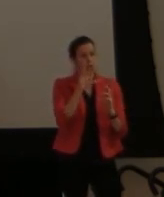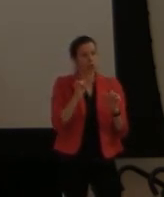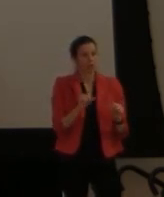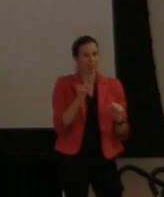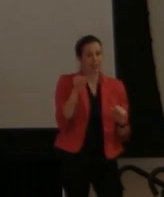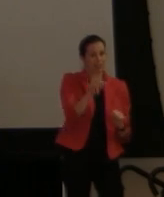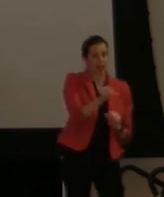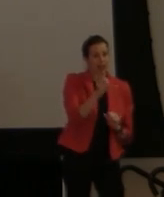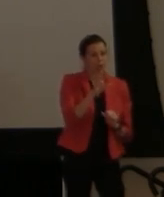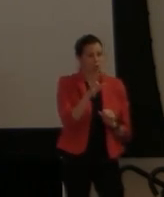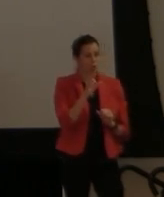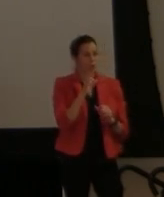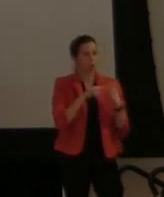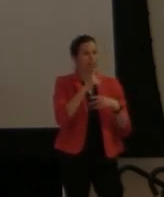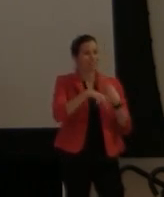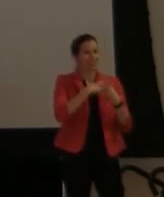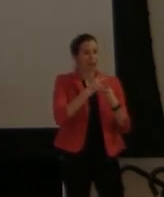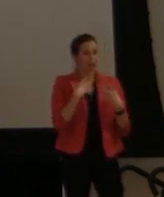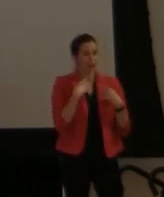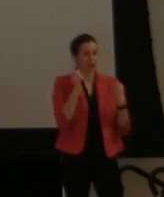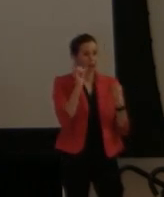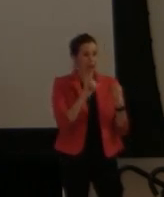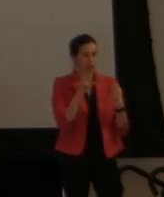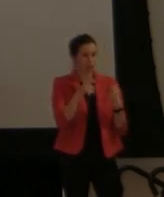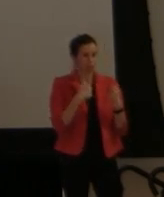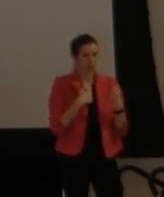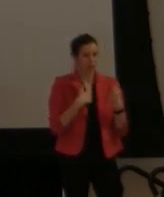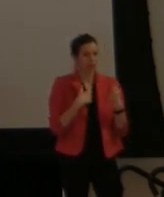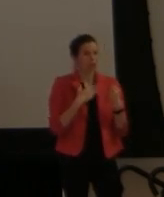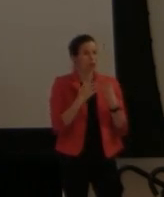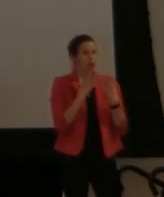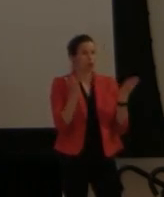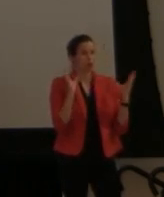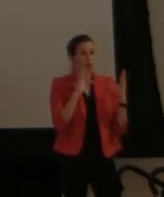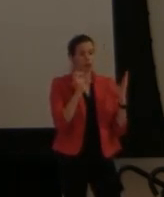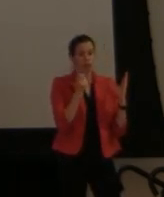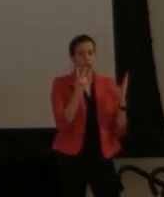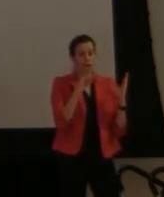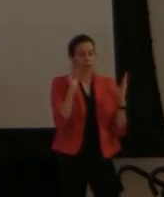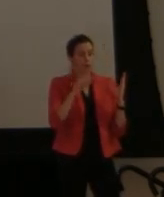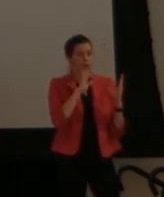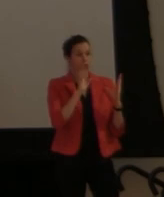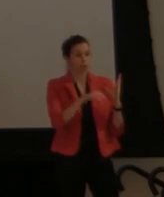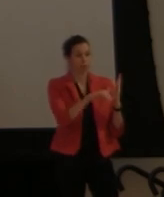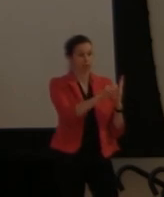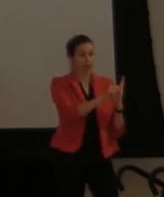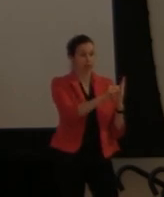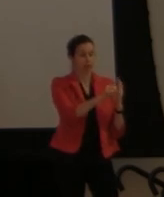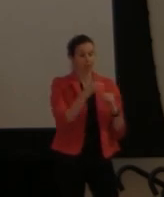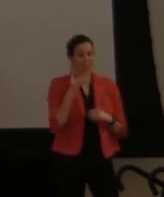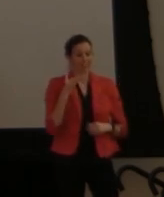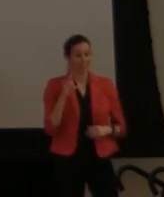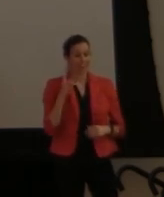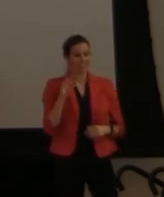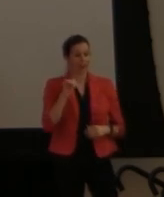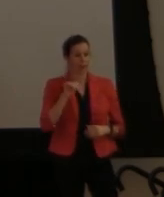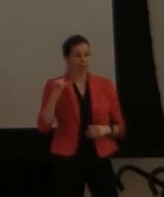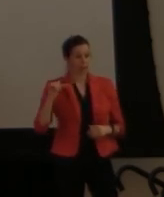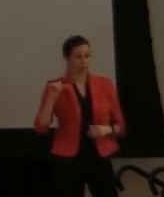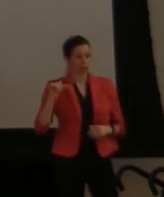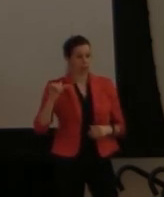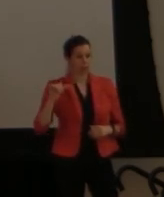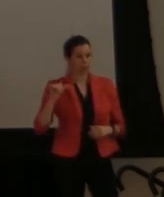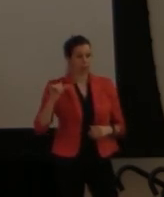or the type of health insurance you have? Overall, 12% reported yes, compared to 18% African